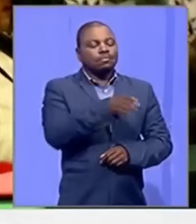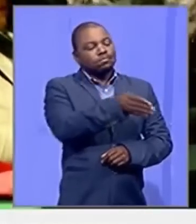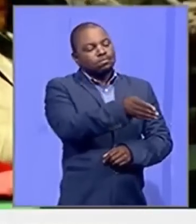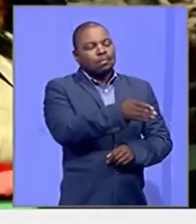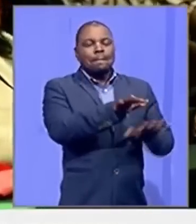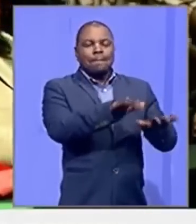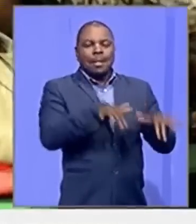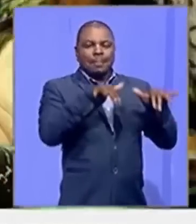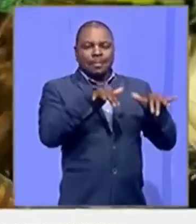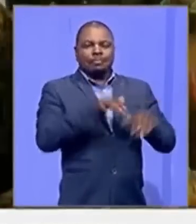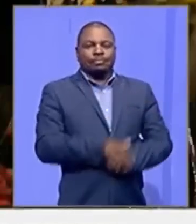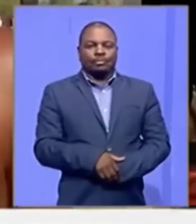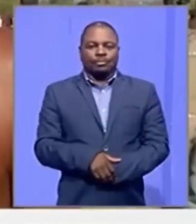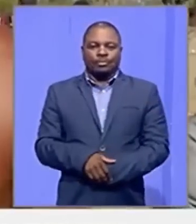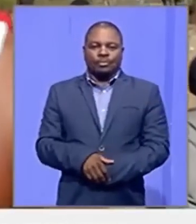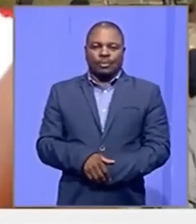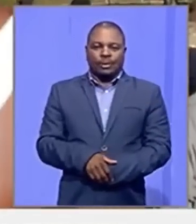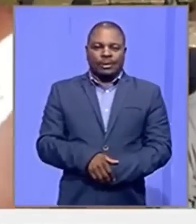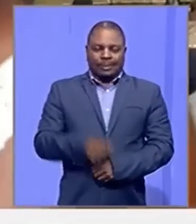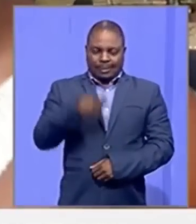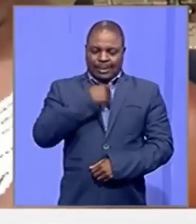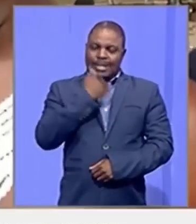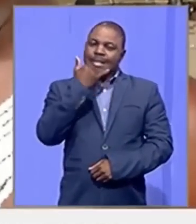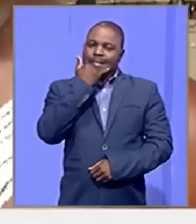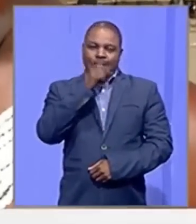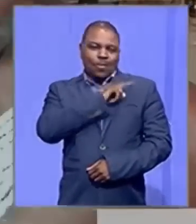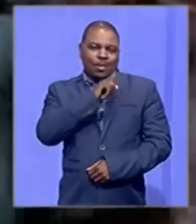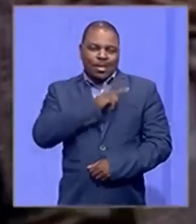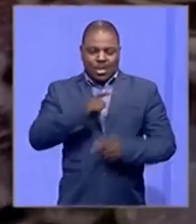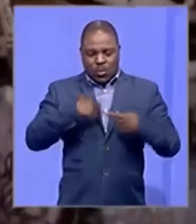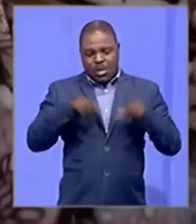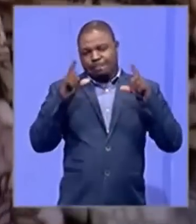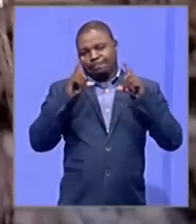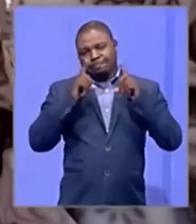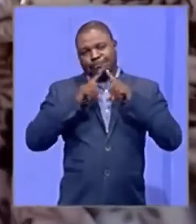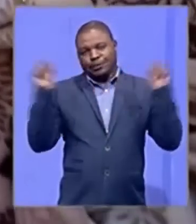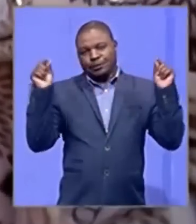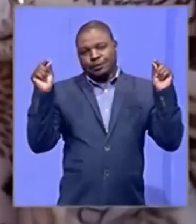parlamenteng. Ke thabetse re feditse.